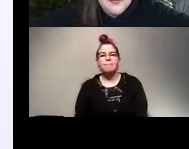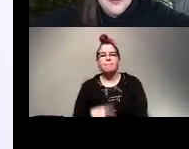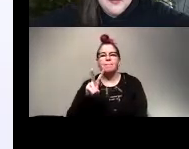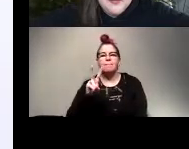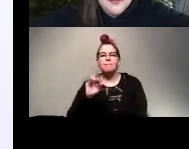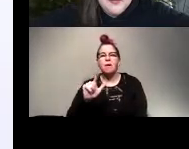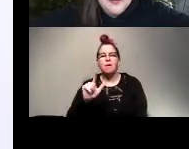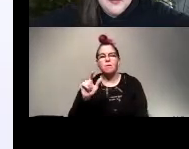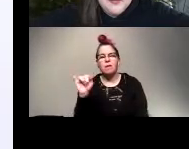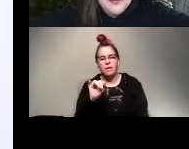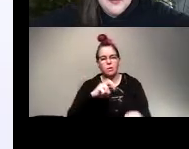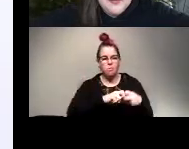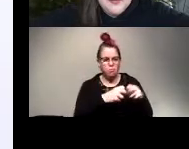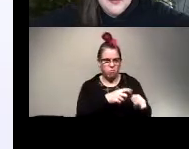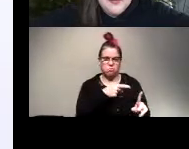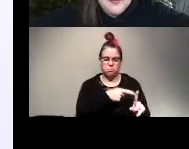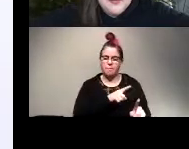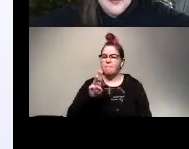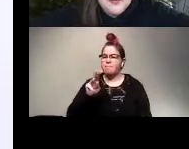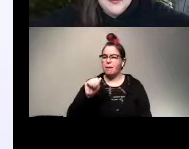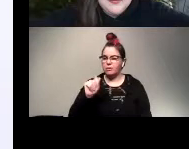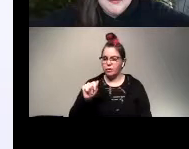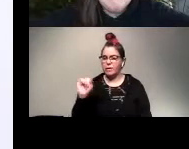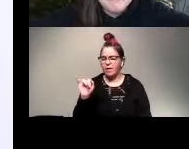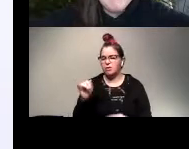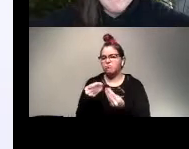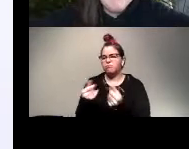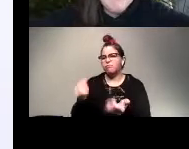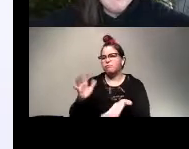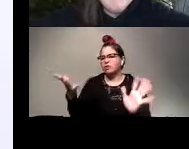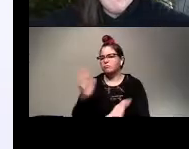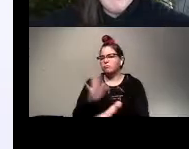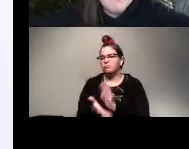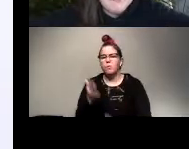a problem, but bacterial infections have basically been solved by antibiotics.